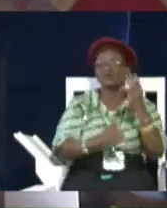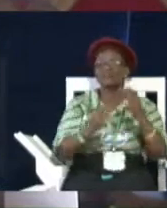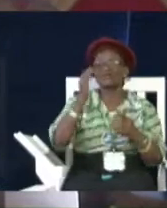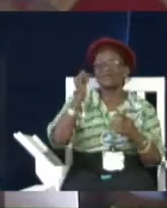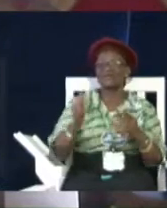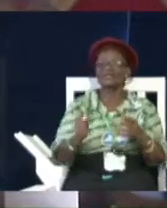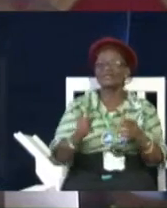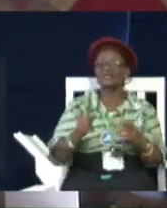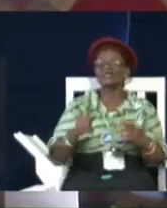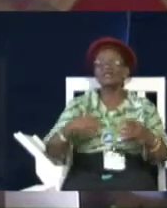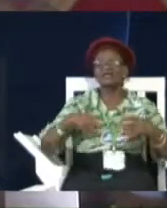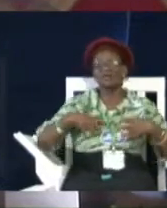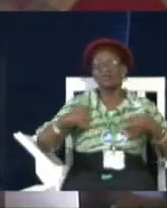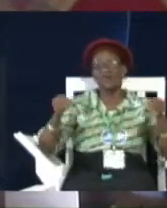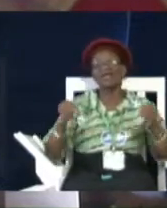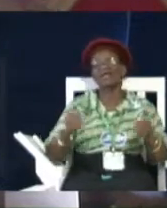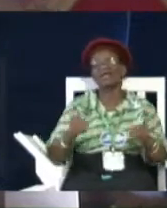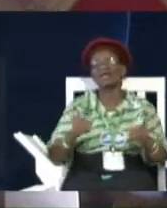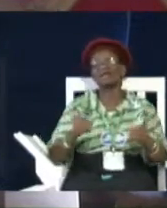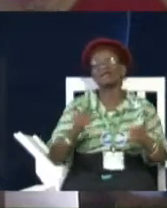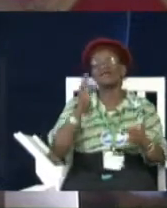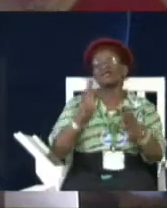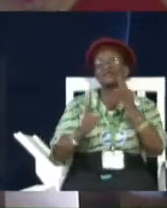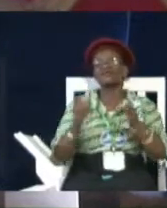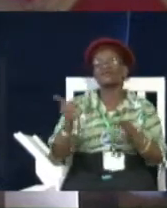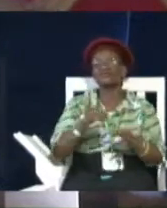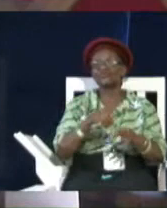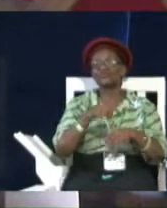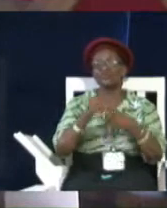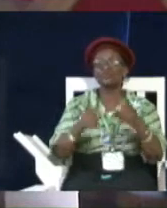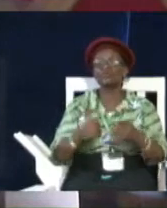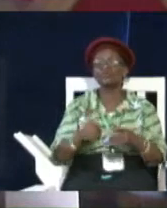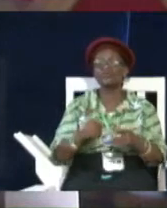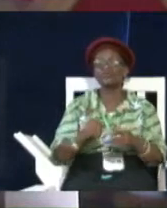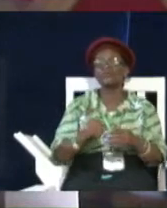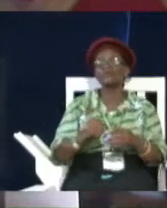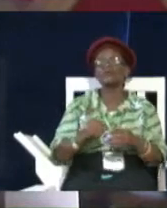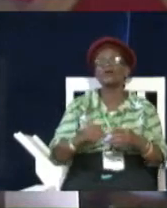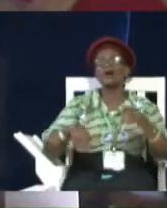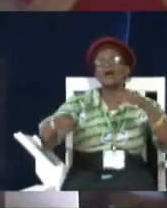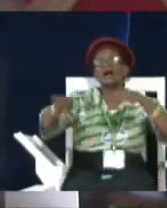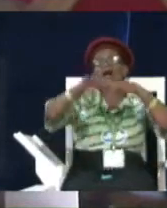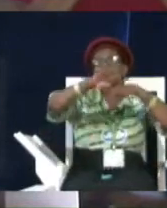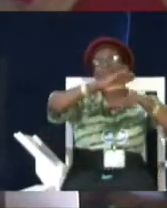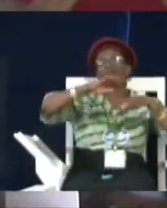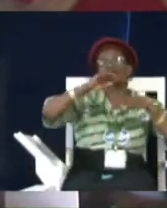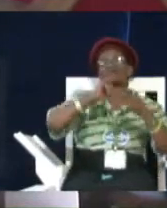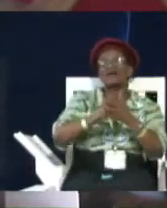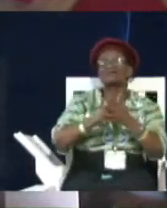It will go beyond that, but let's leave that to tomorrow.